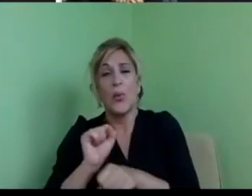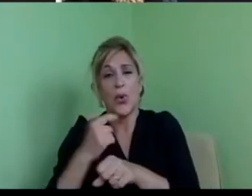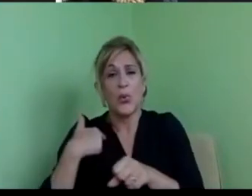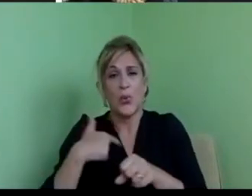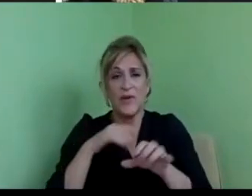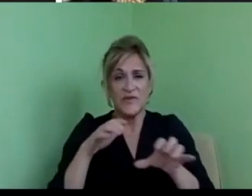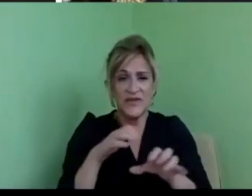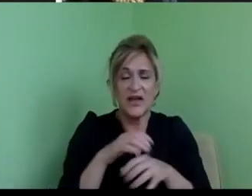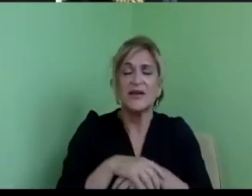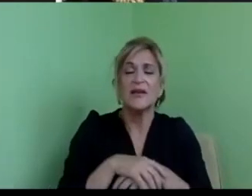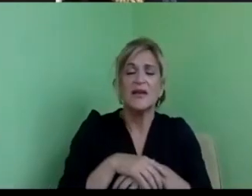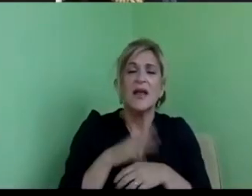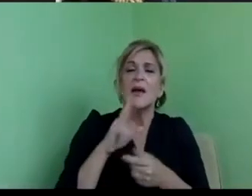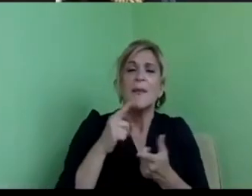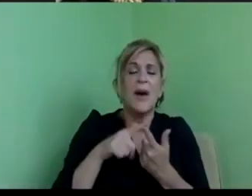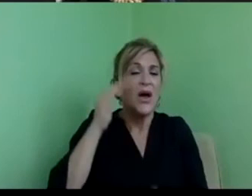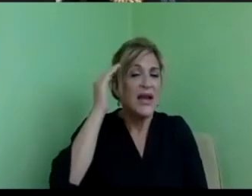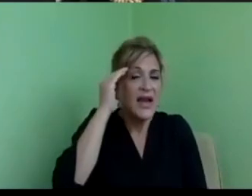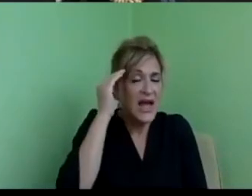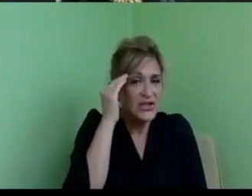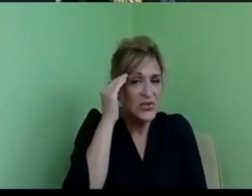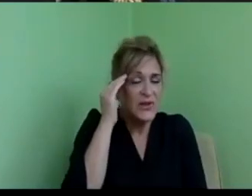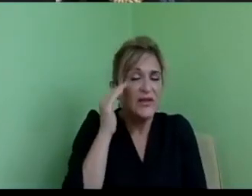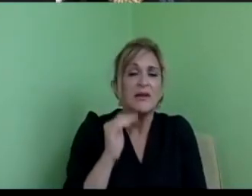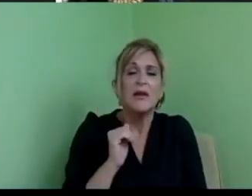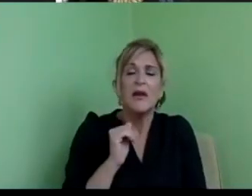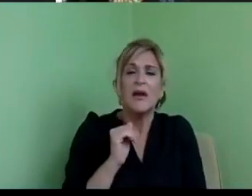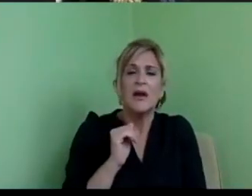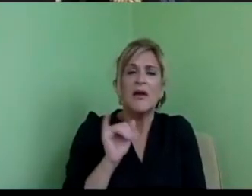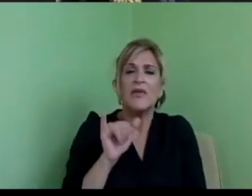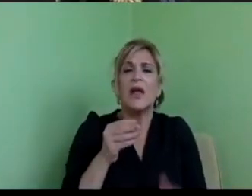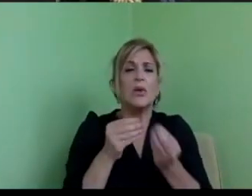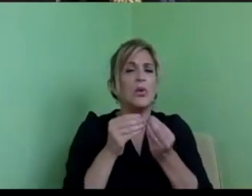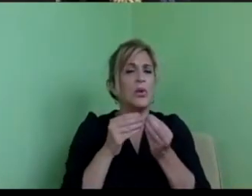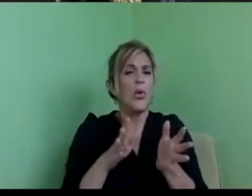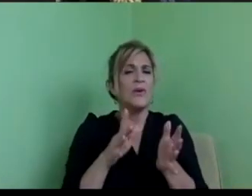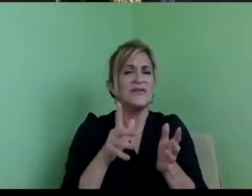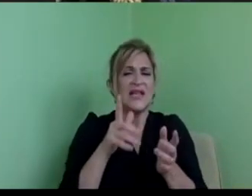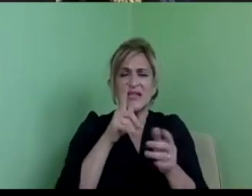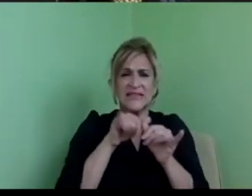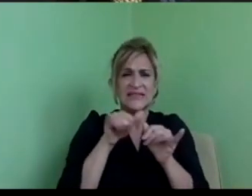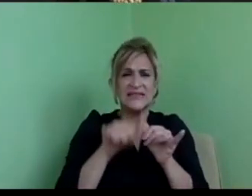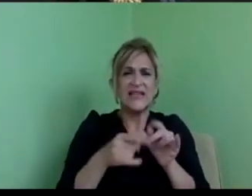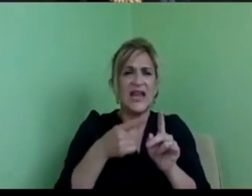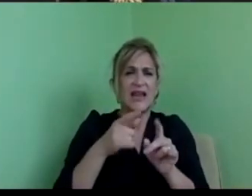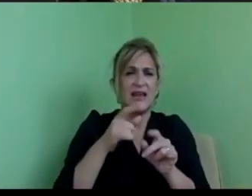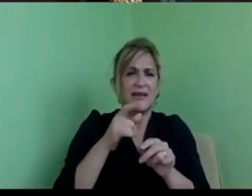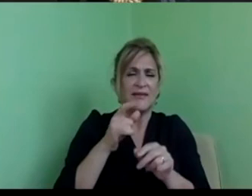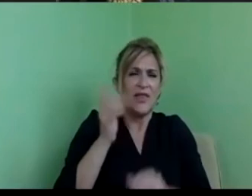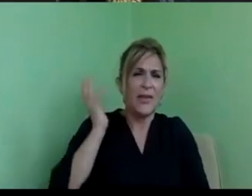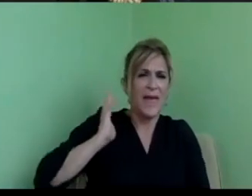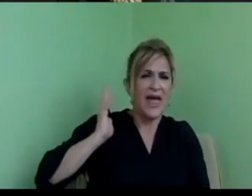um acknowledgement that loss doesn't stay in the past grief